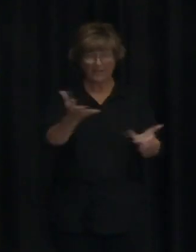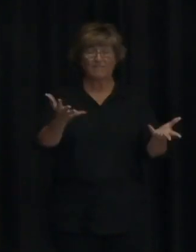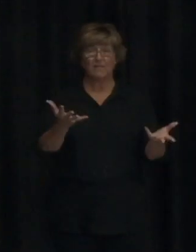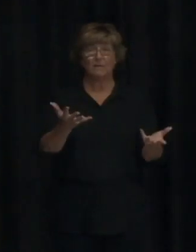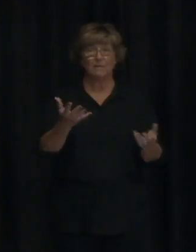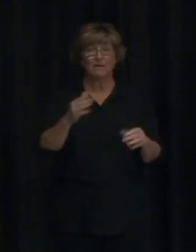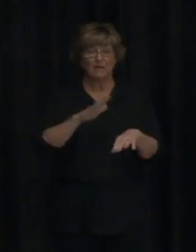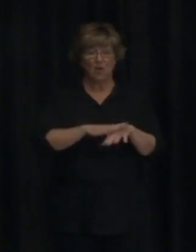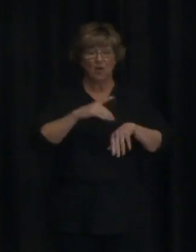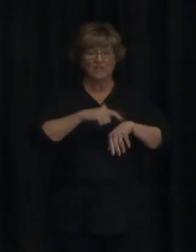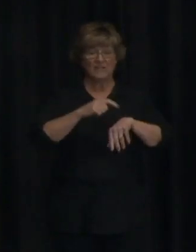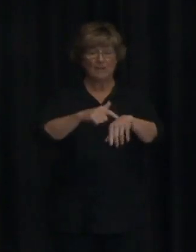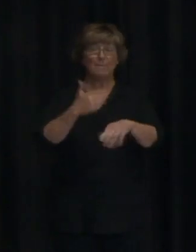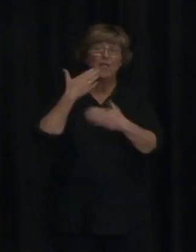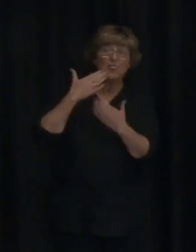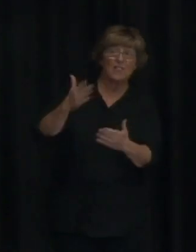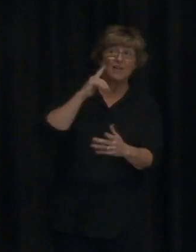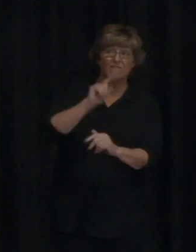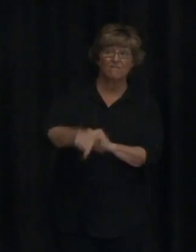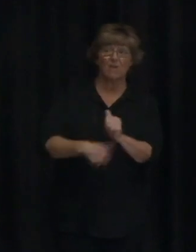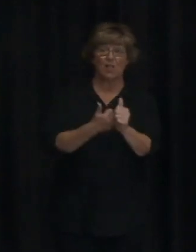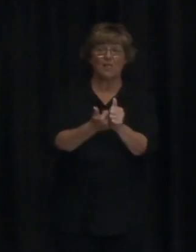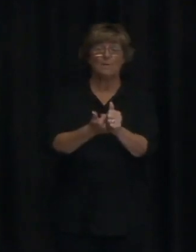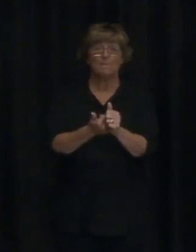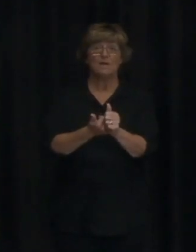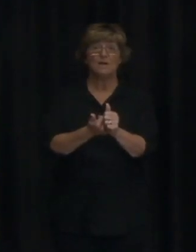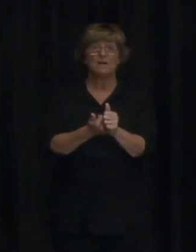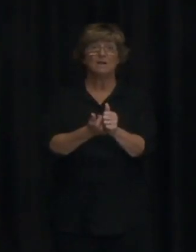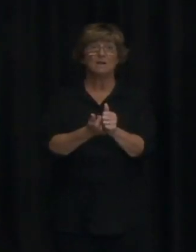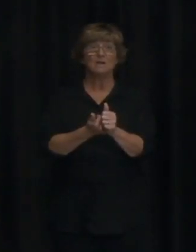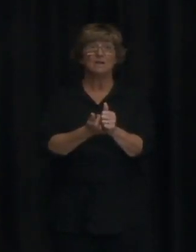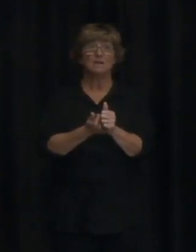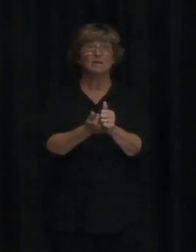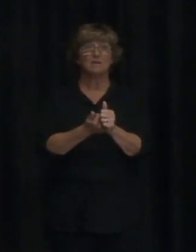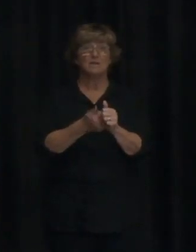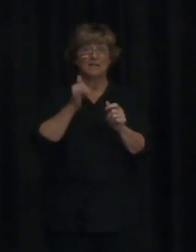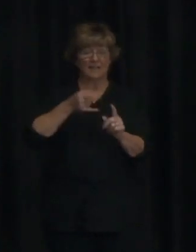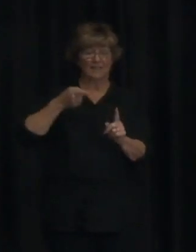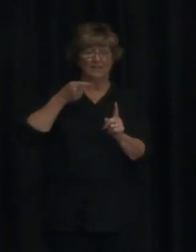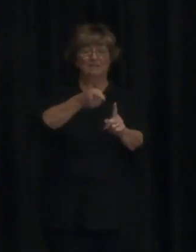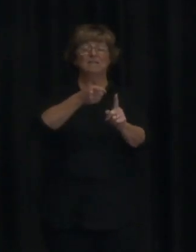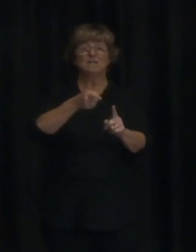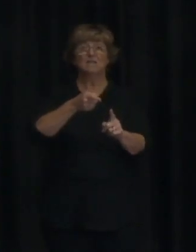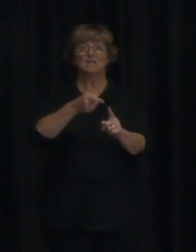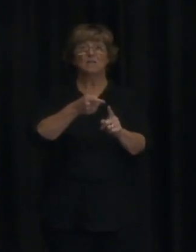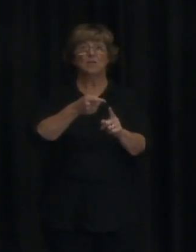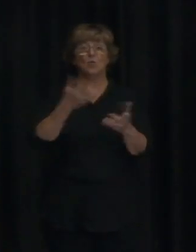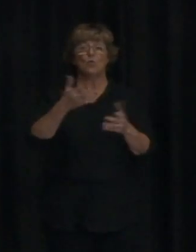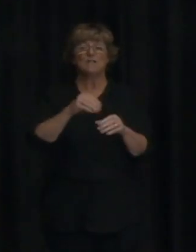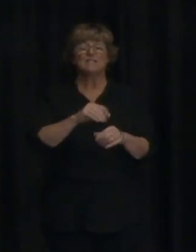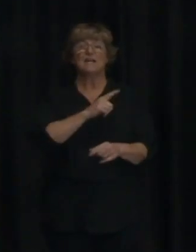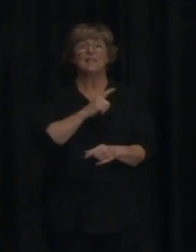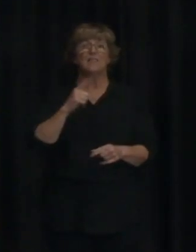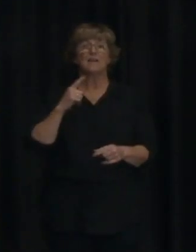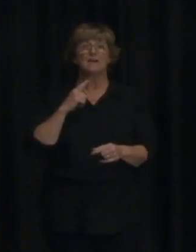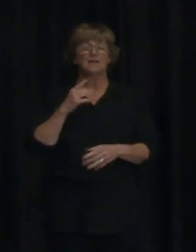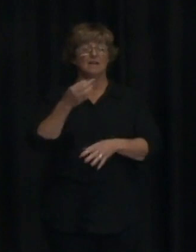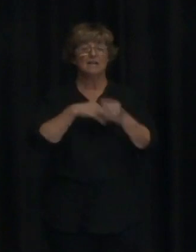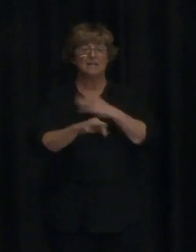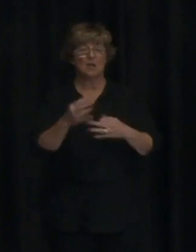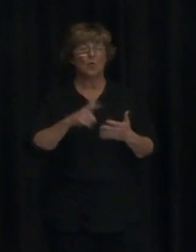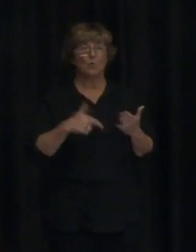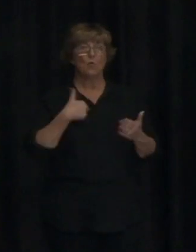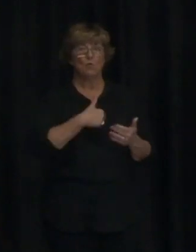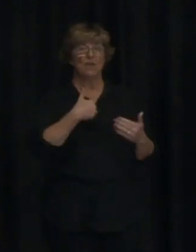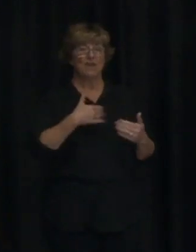timely manner. So let me thank you for the follow-up so I can lay that distinction as it relates to what's in this legislation versus what we had in